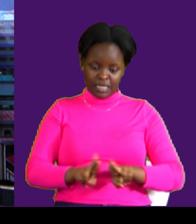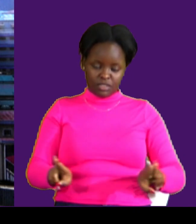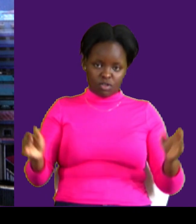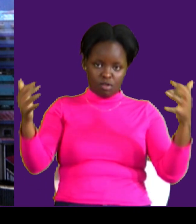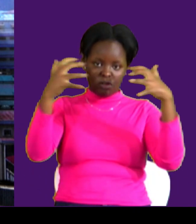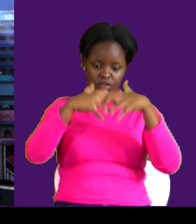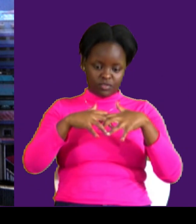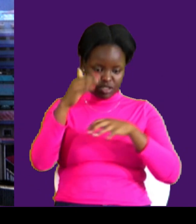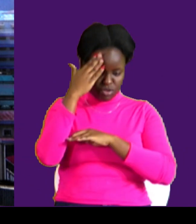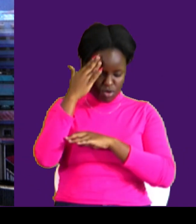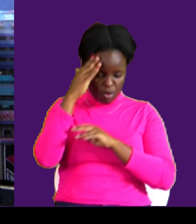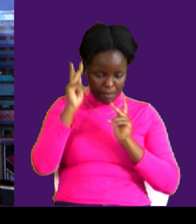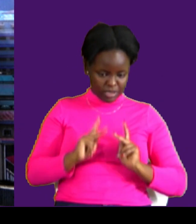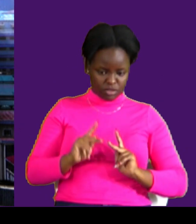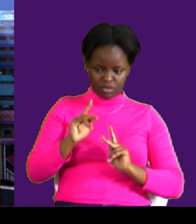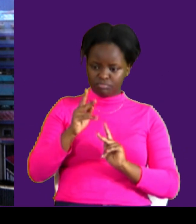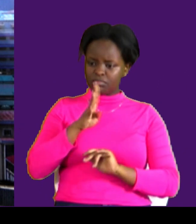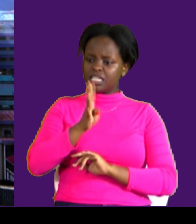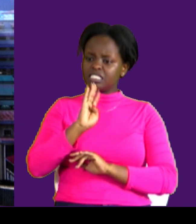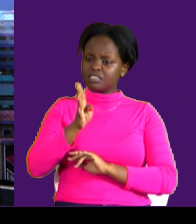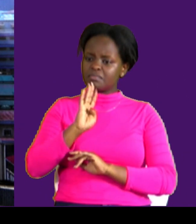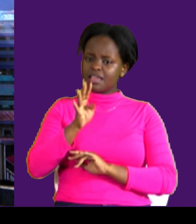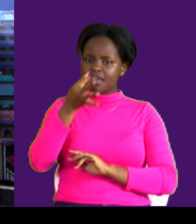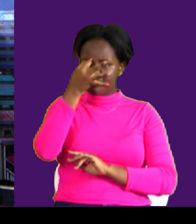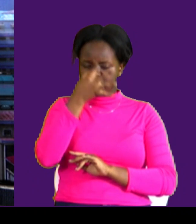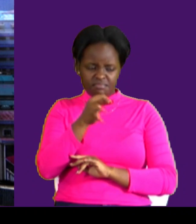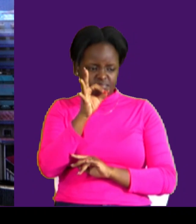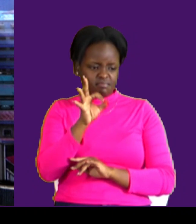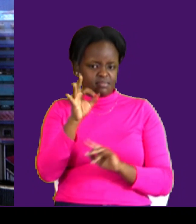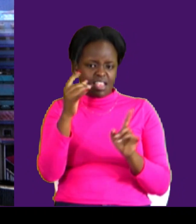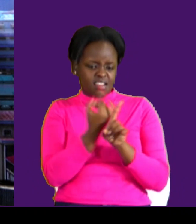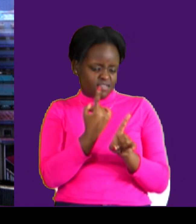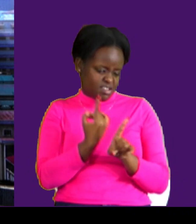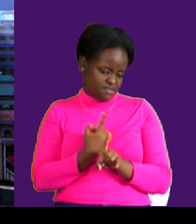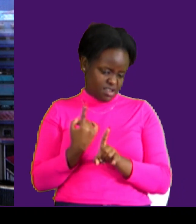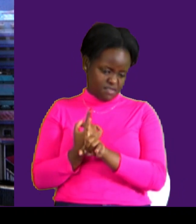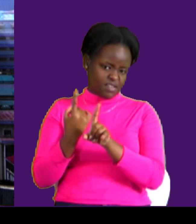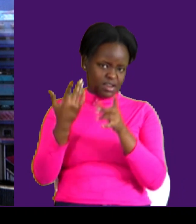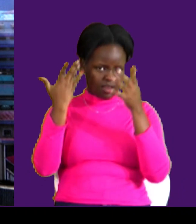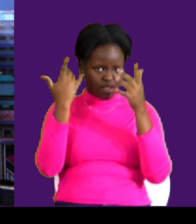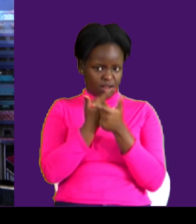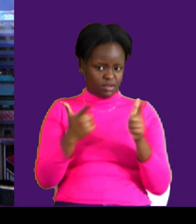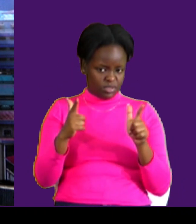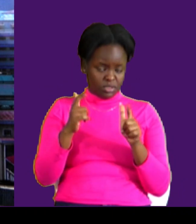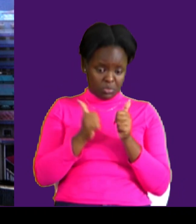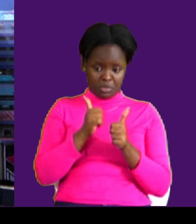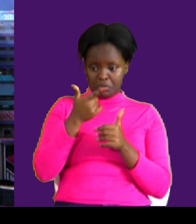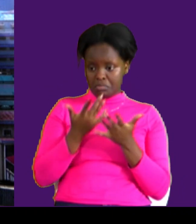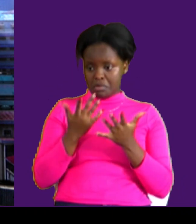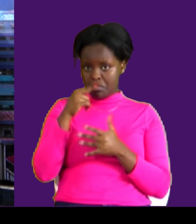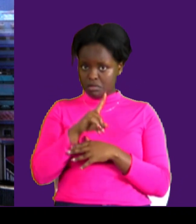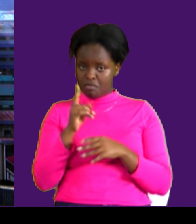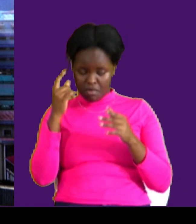whereby you know someone is speaking Portuguese, someone is speaking English, someone is speaking Swahili. So this is